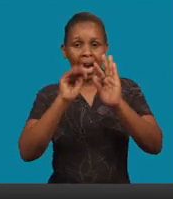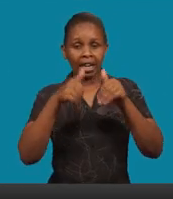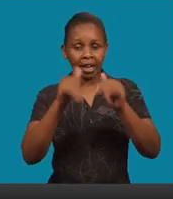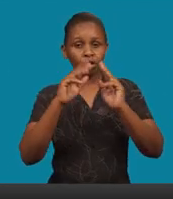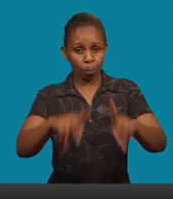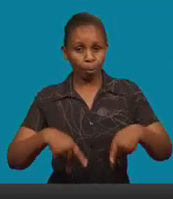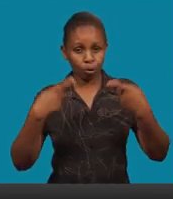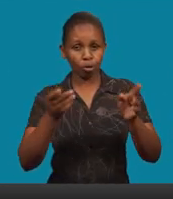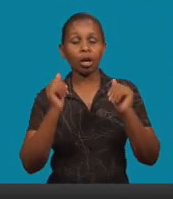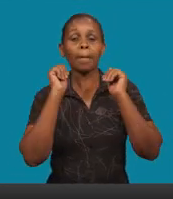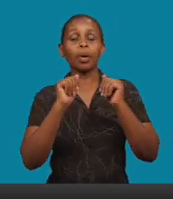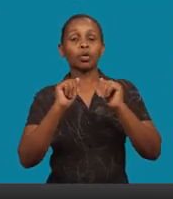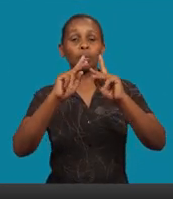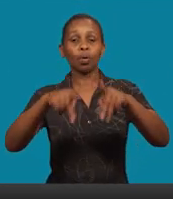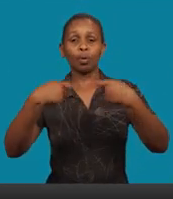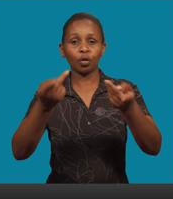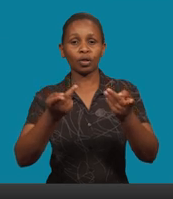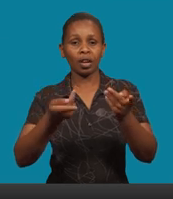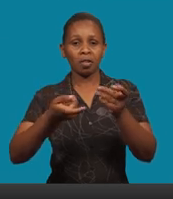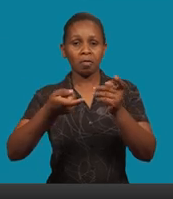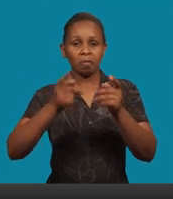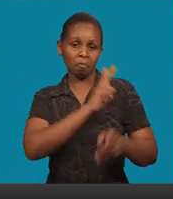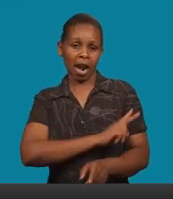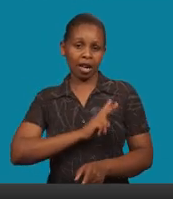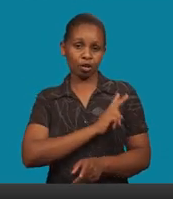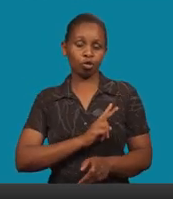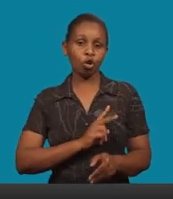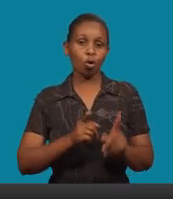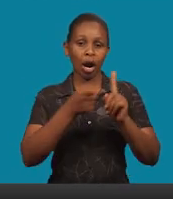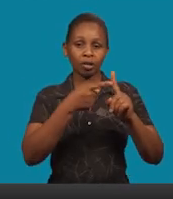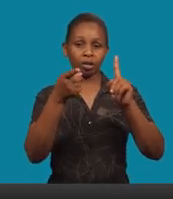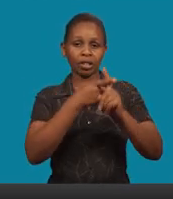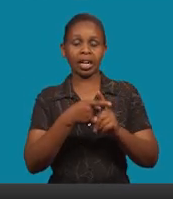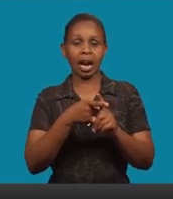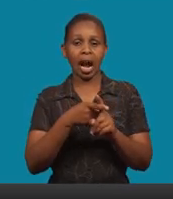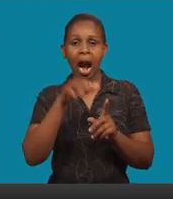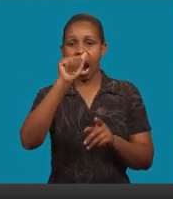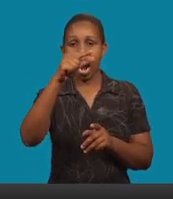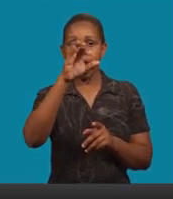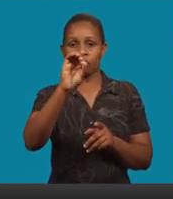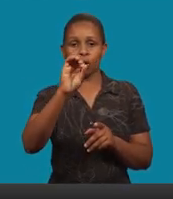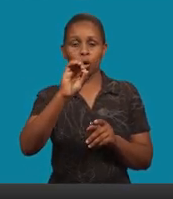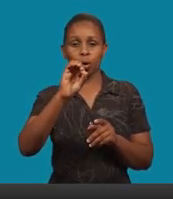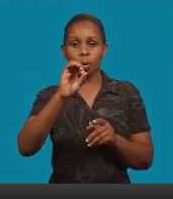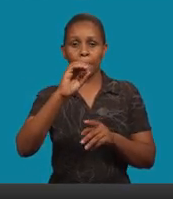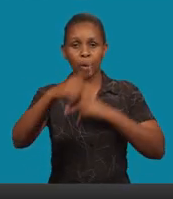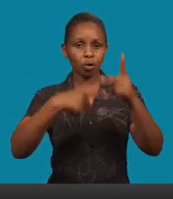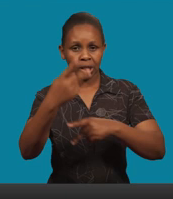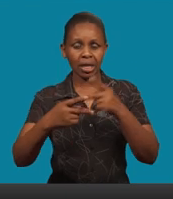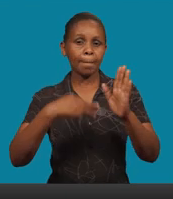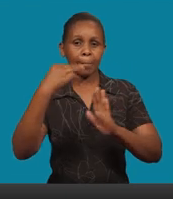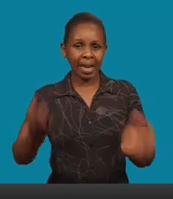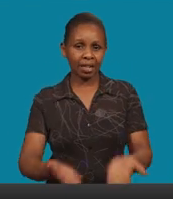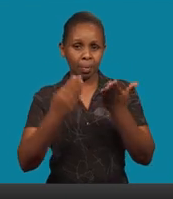our agricultural produce. We can provide for value addition. We can provide for agro-processing. We